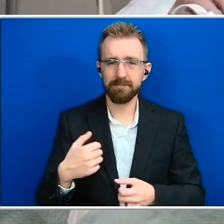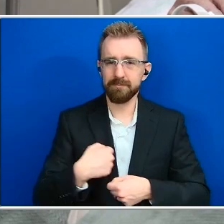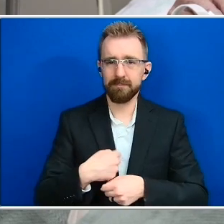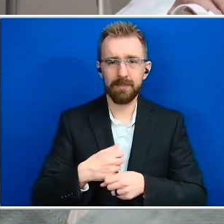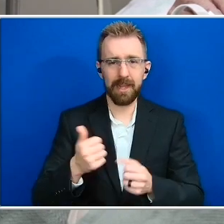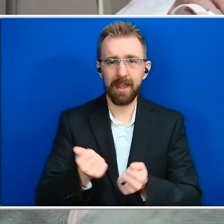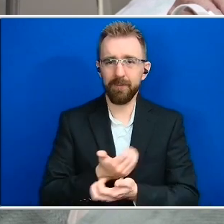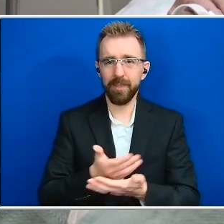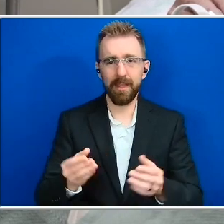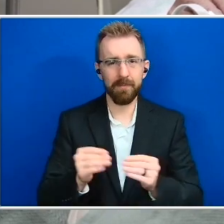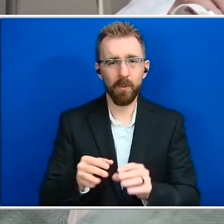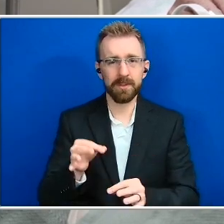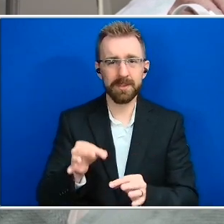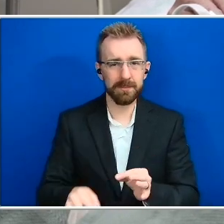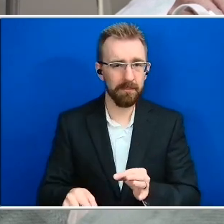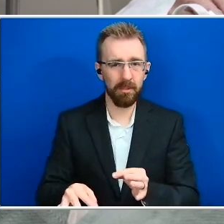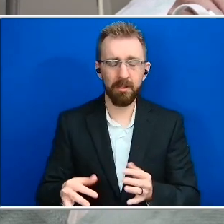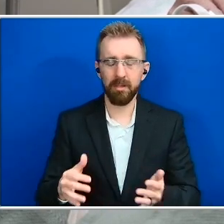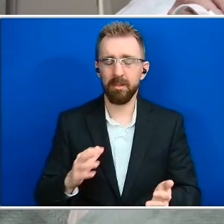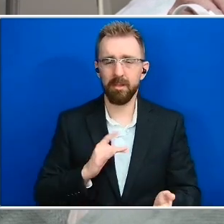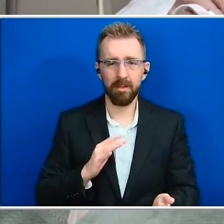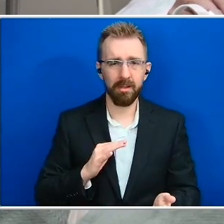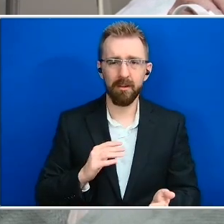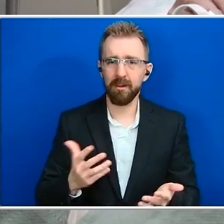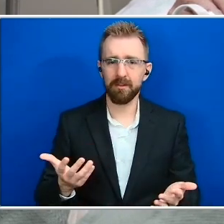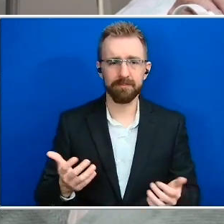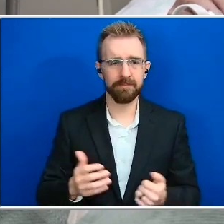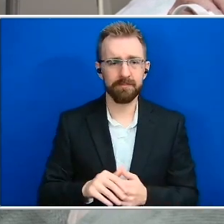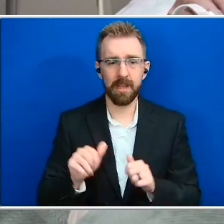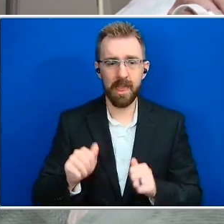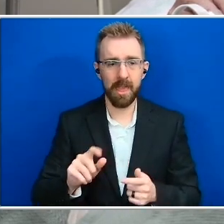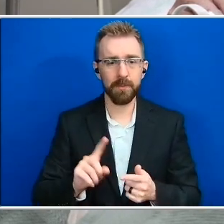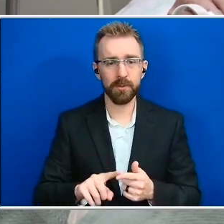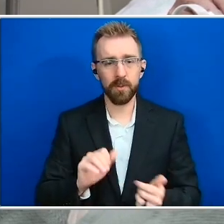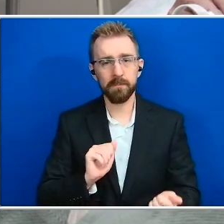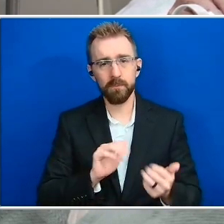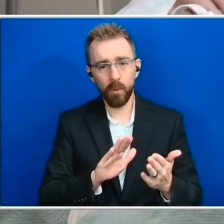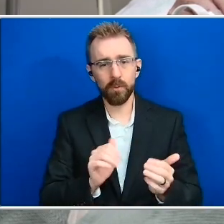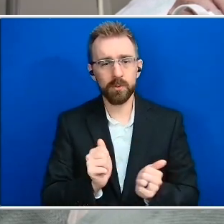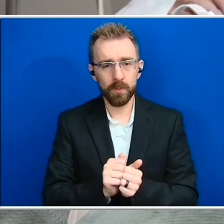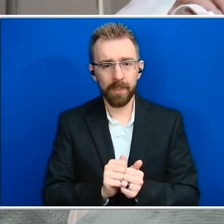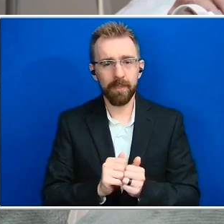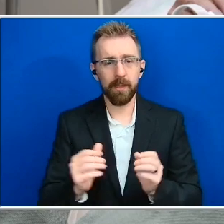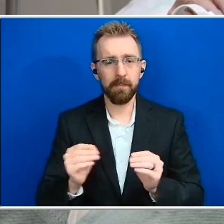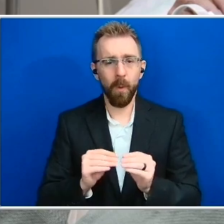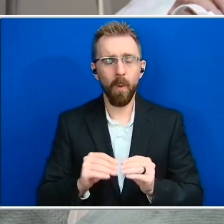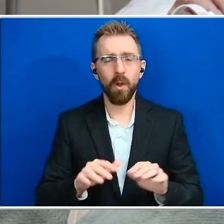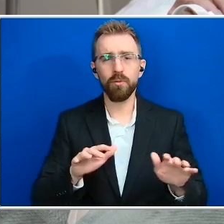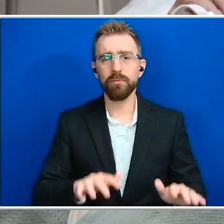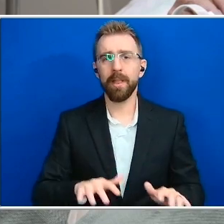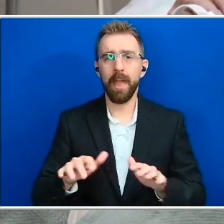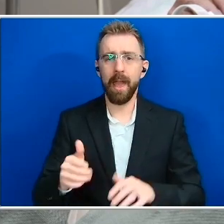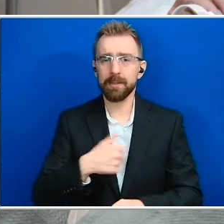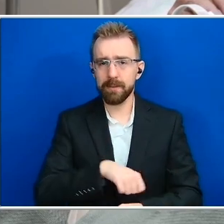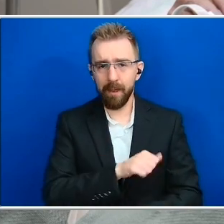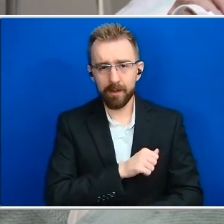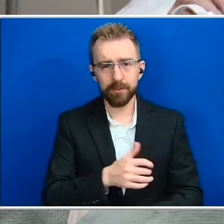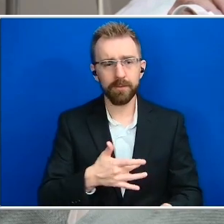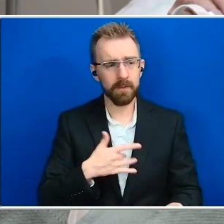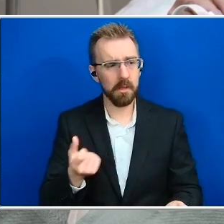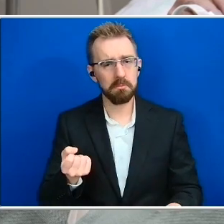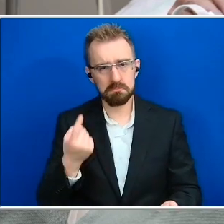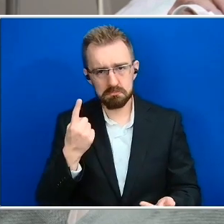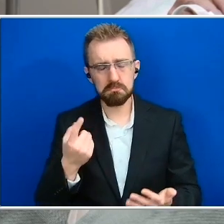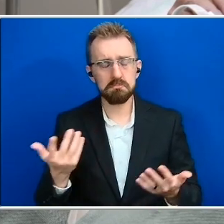simple. We've been able to approach it with a much more relaxed attitude, understanding fully what was involved